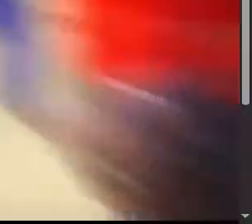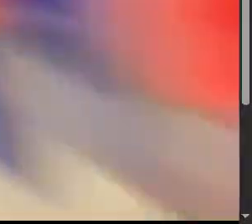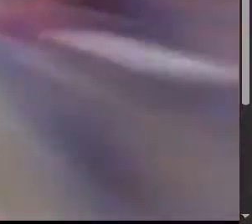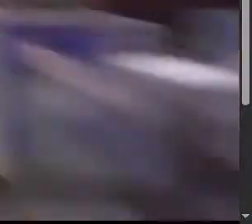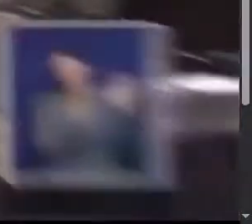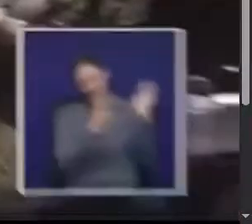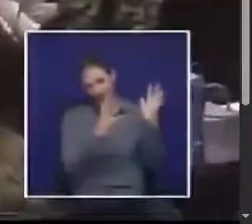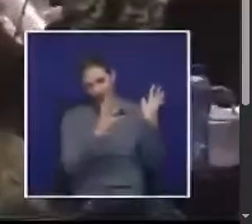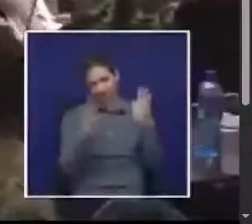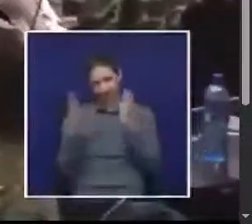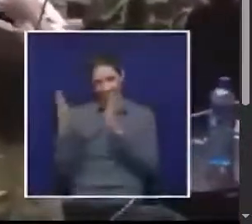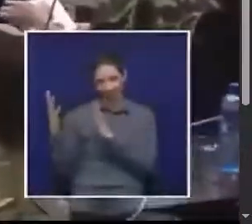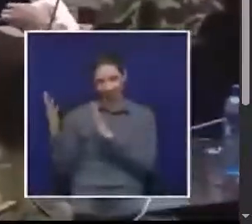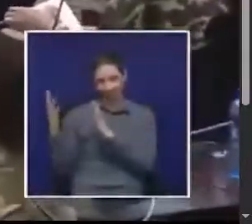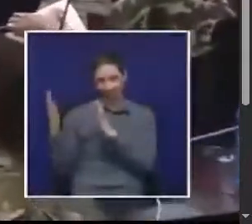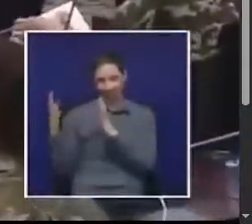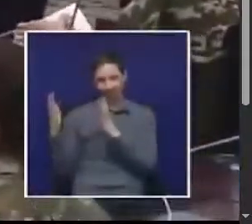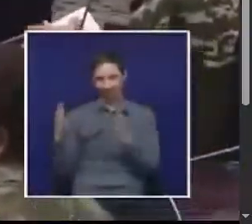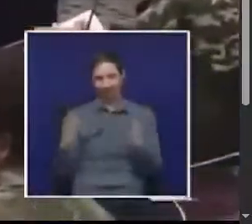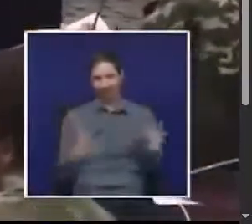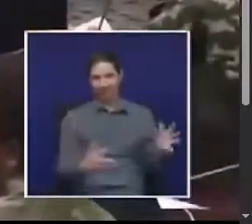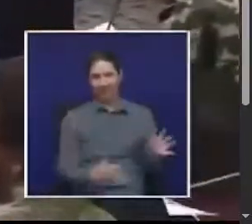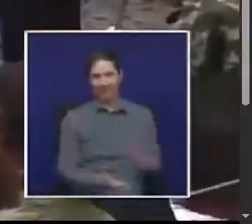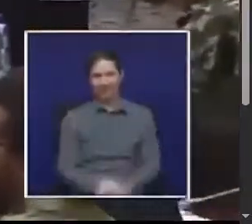based on similar objective criteria.